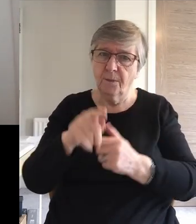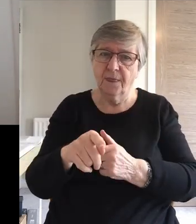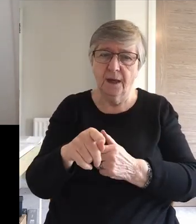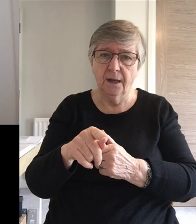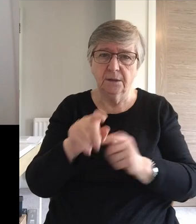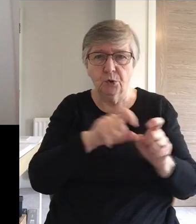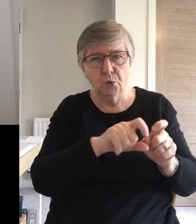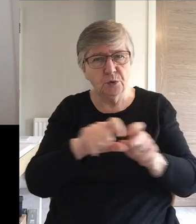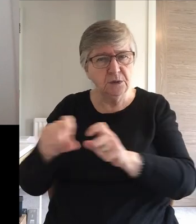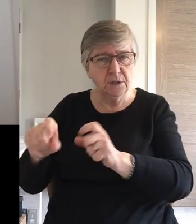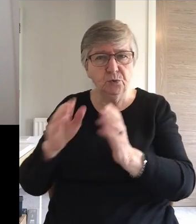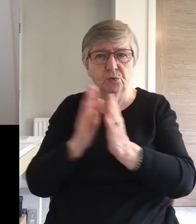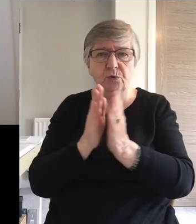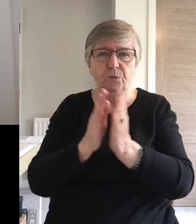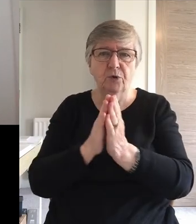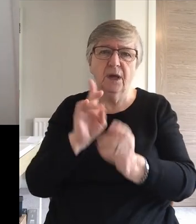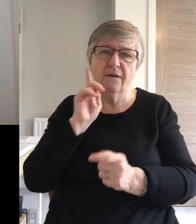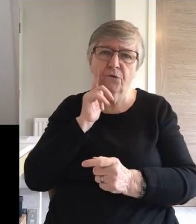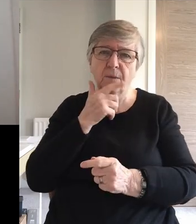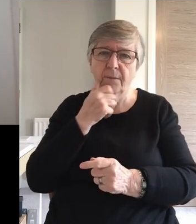We continue to pray for those